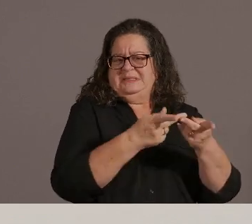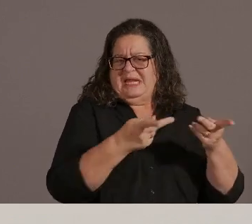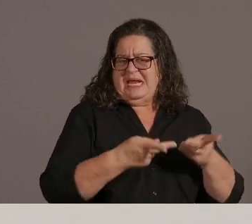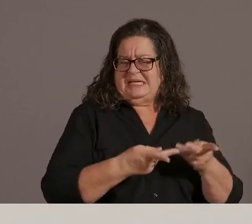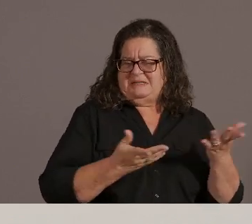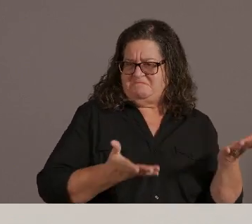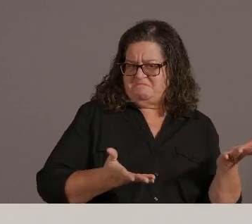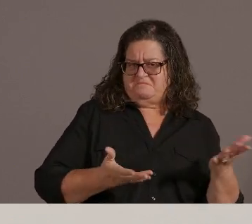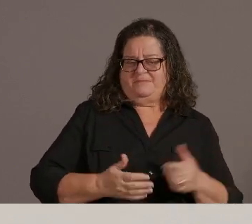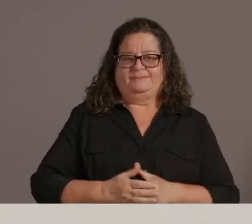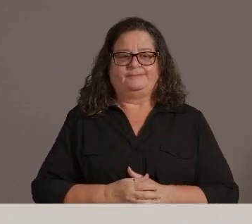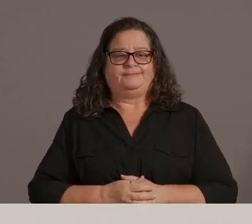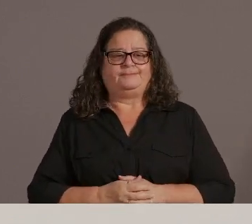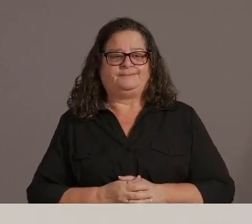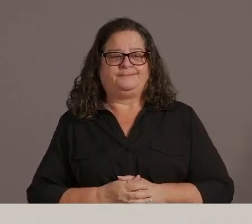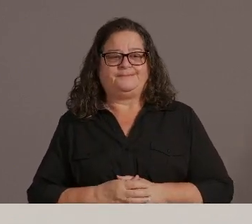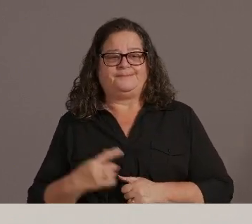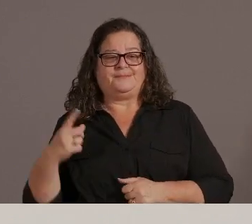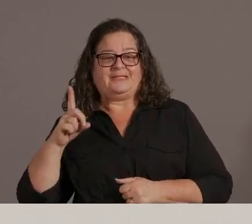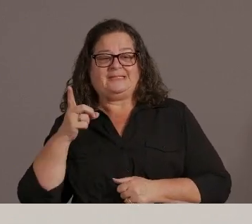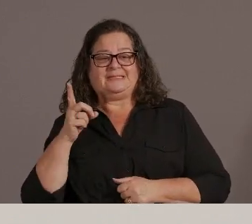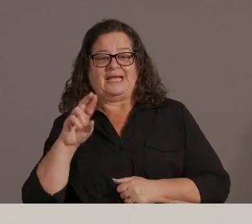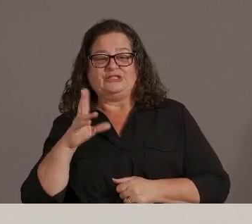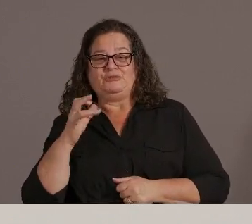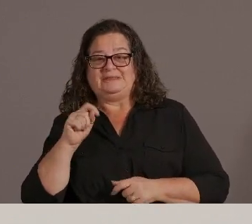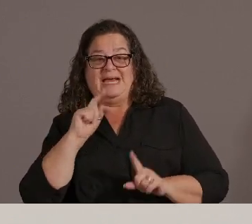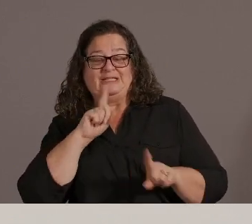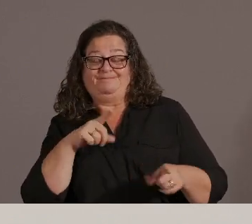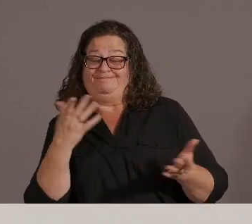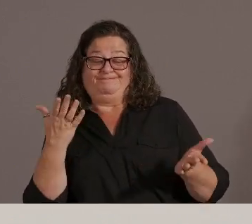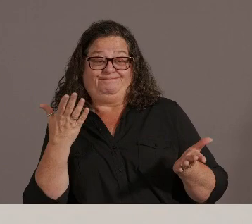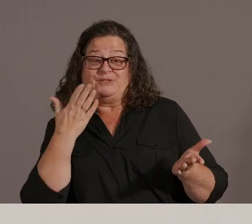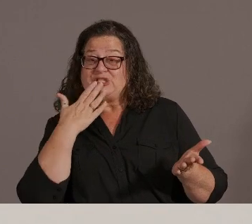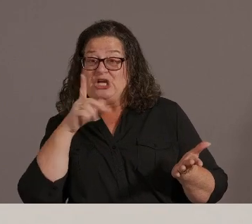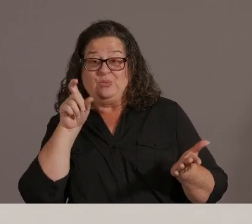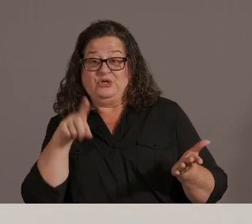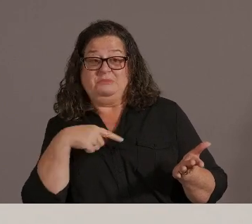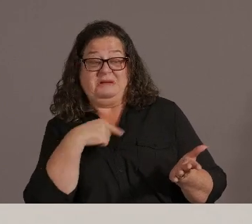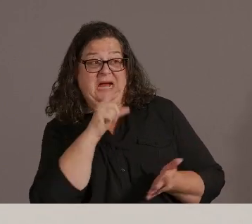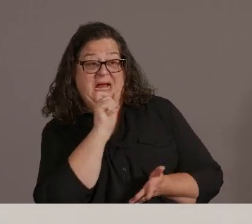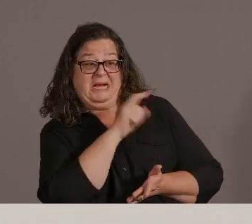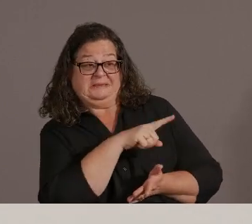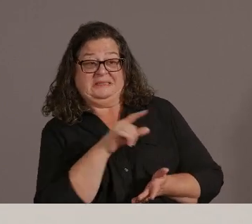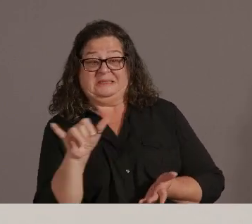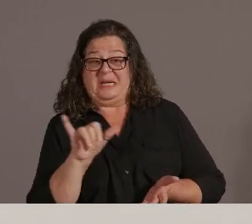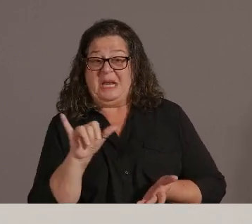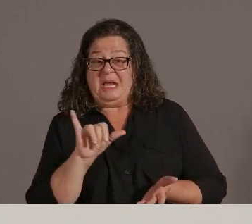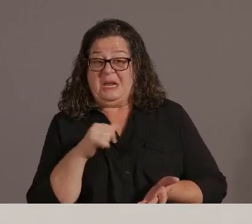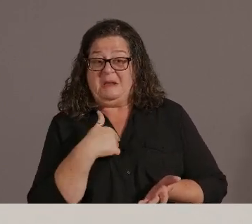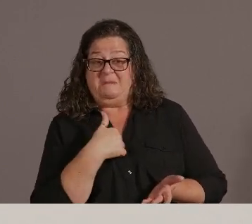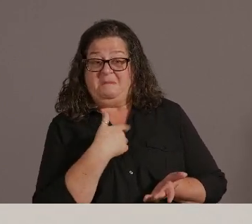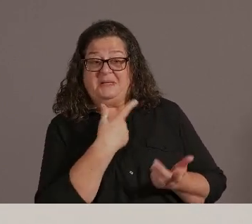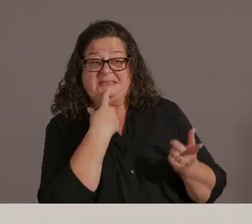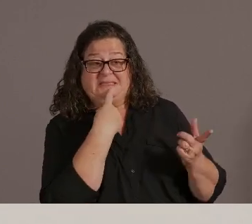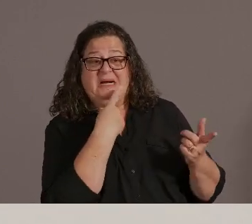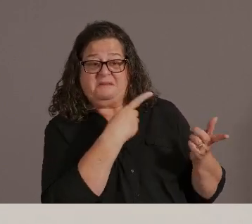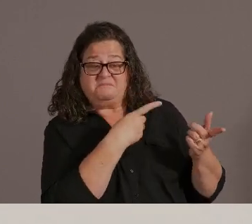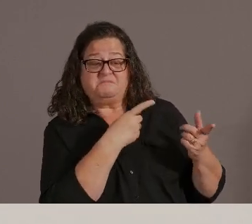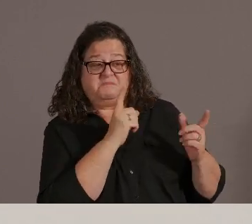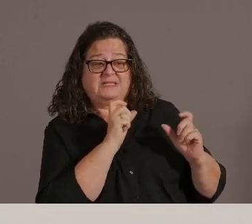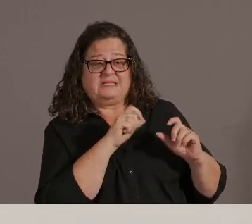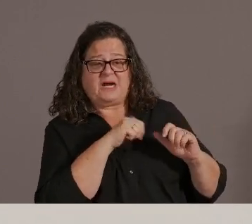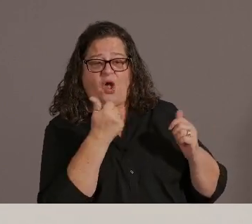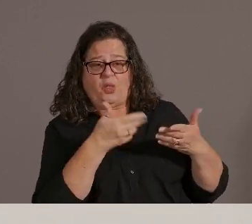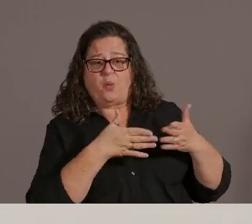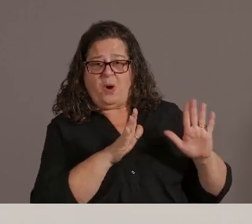We asked that. They said the only way that vaccine comes into sites into states is associated with sites,